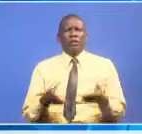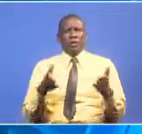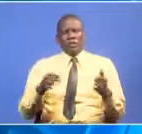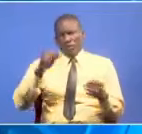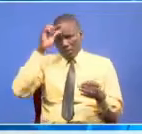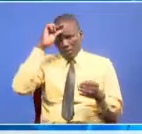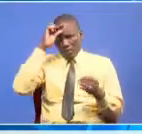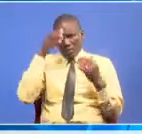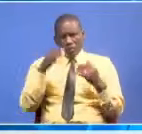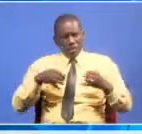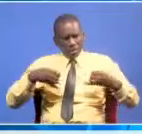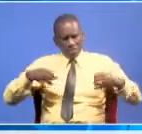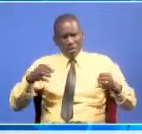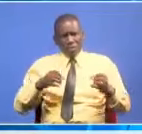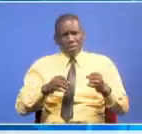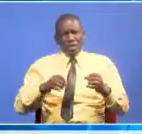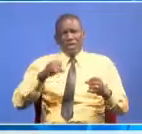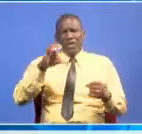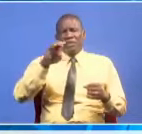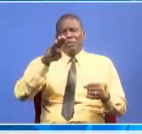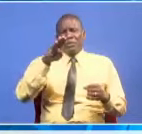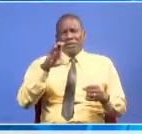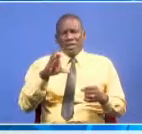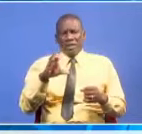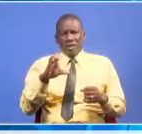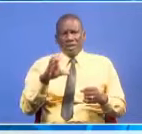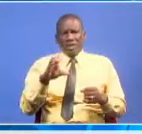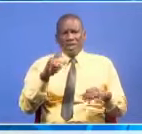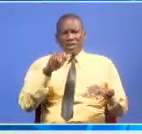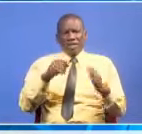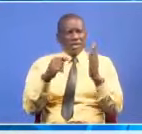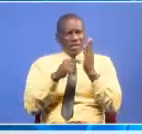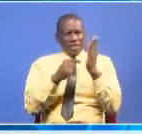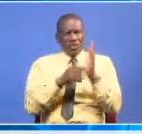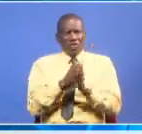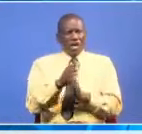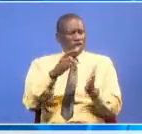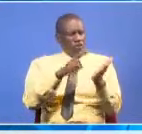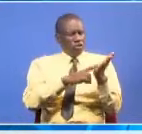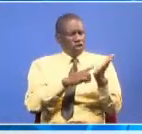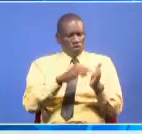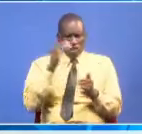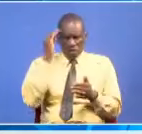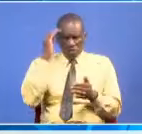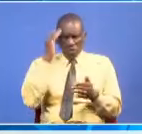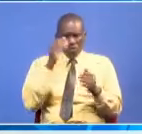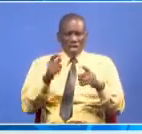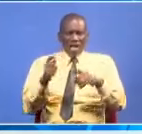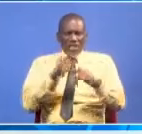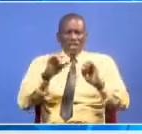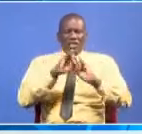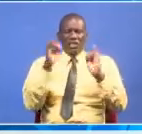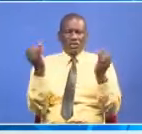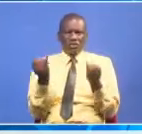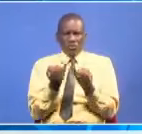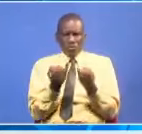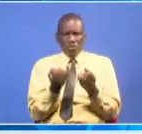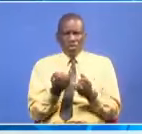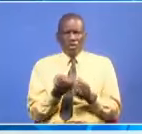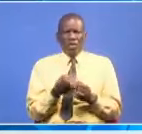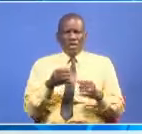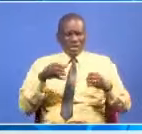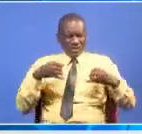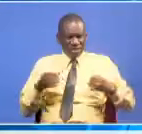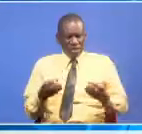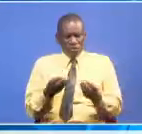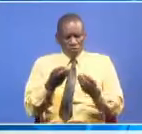Government is rolling out competency-based curriculum in technical and vocational education and training institutions in seeking to